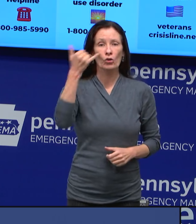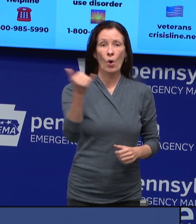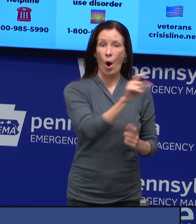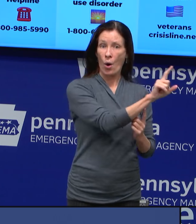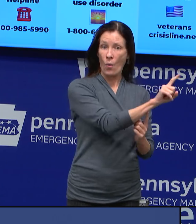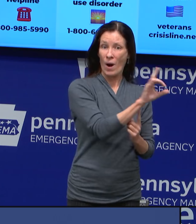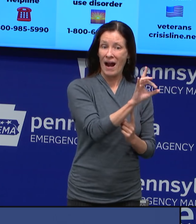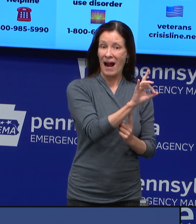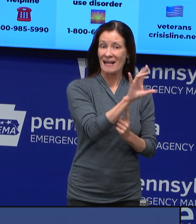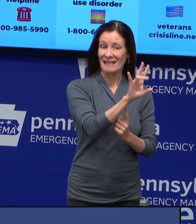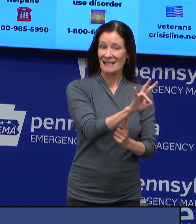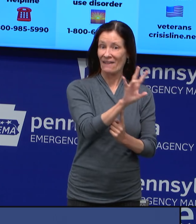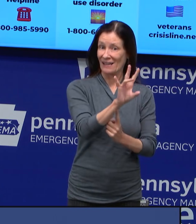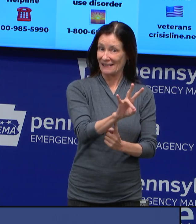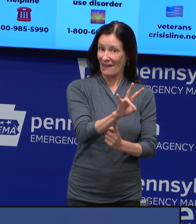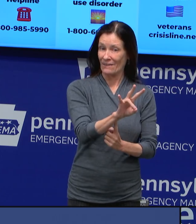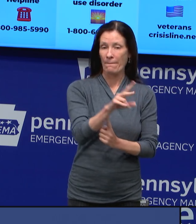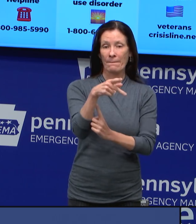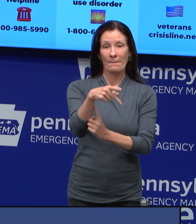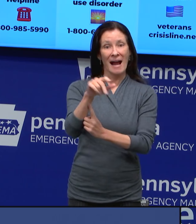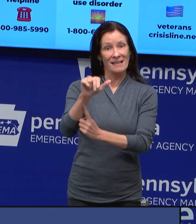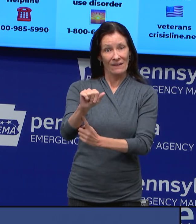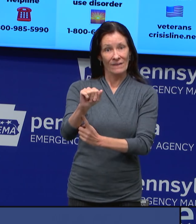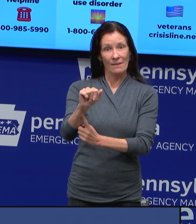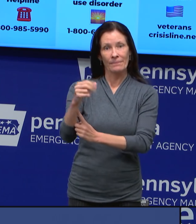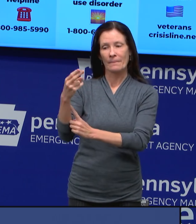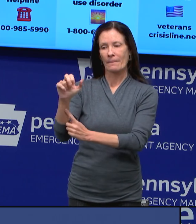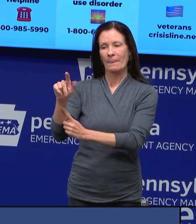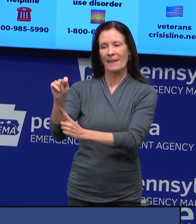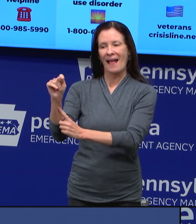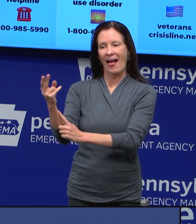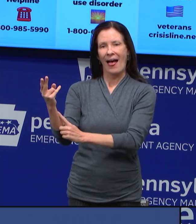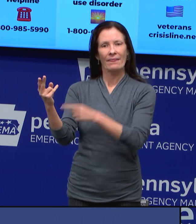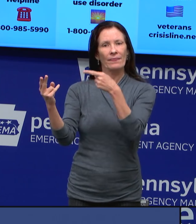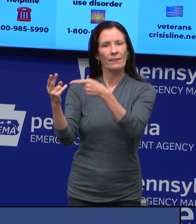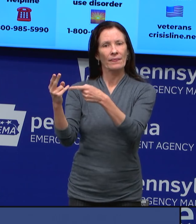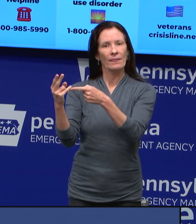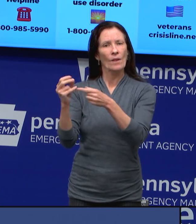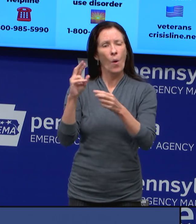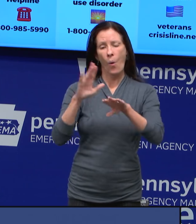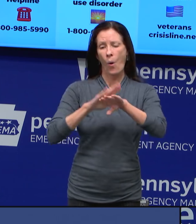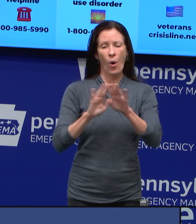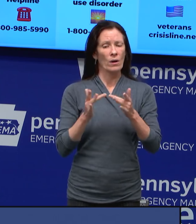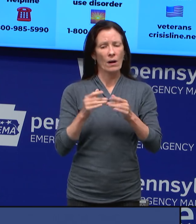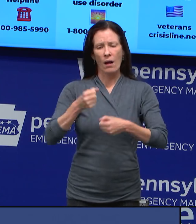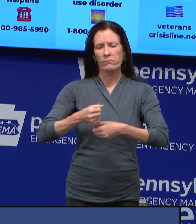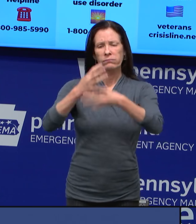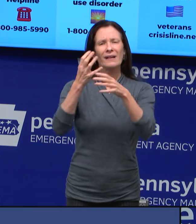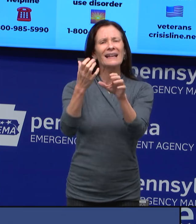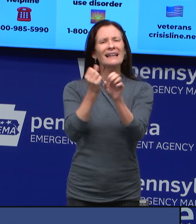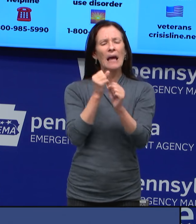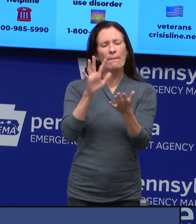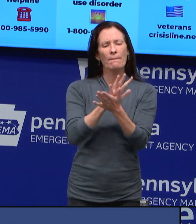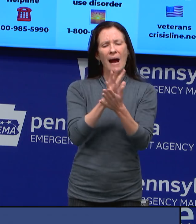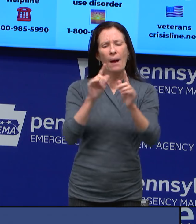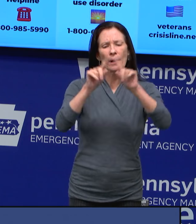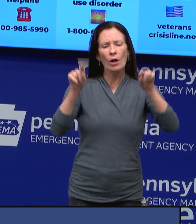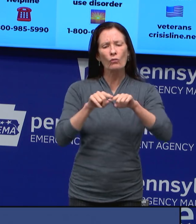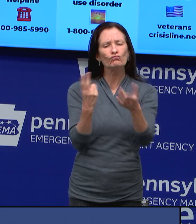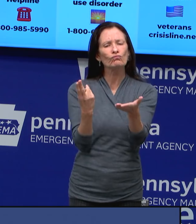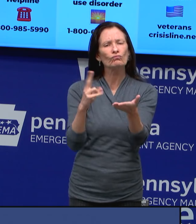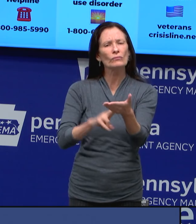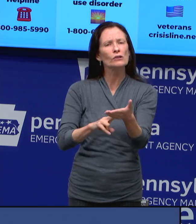1-877-PA-HEALTH, and you can register to get a test done. It's a drive-through site. You can get to it easily